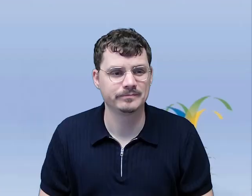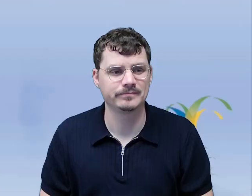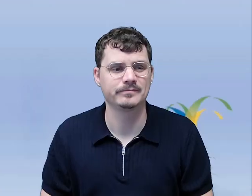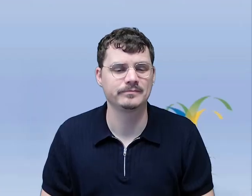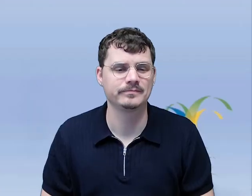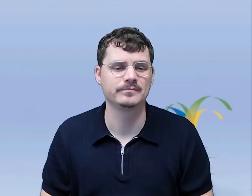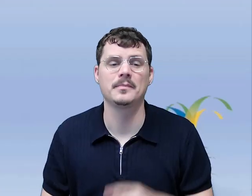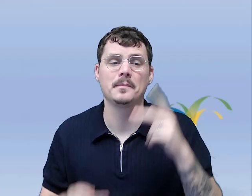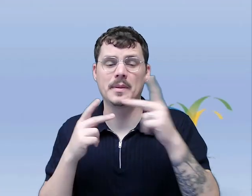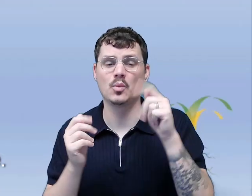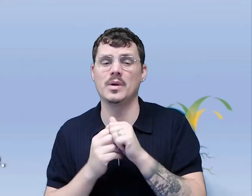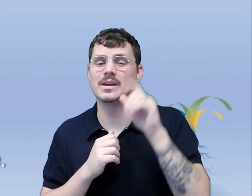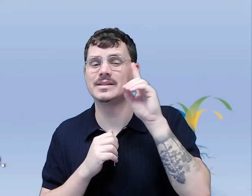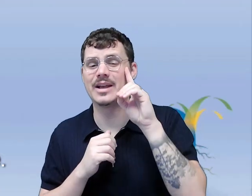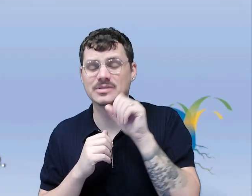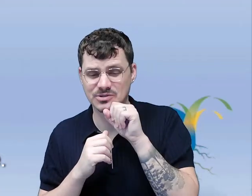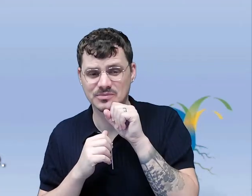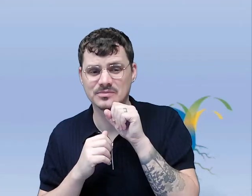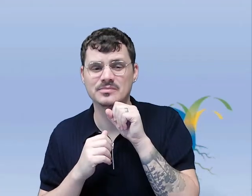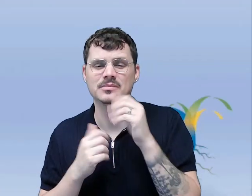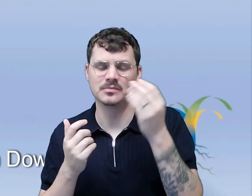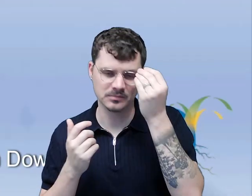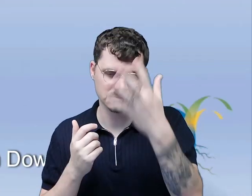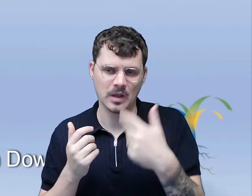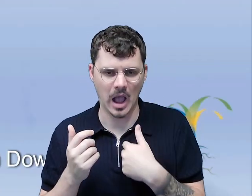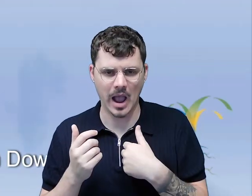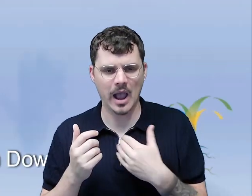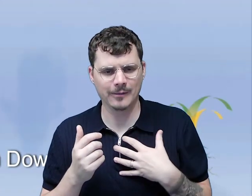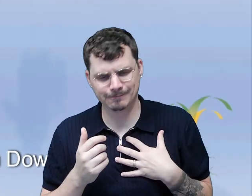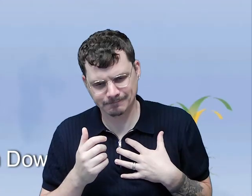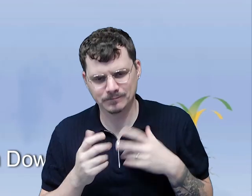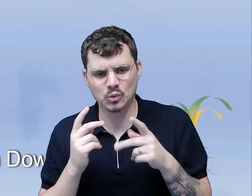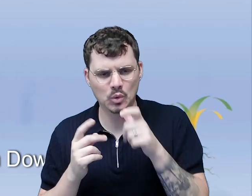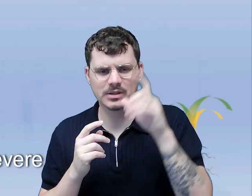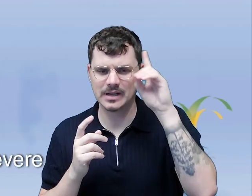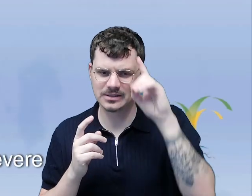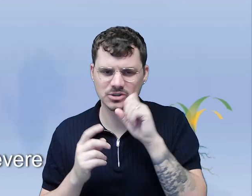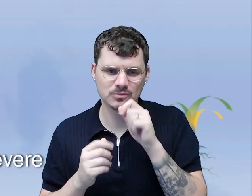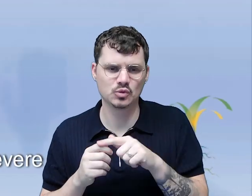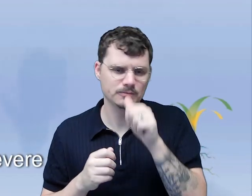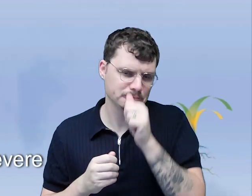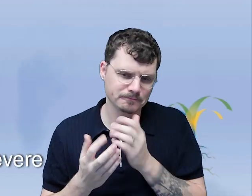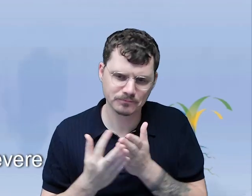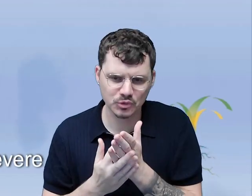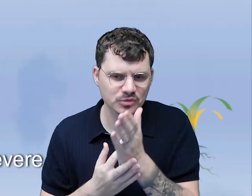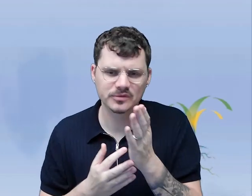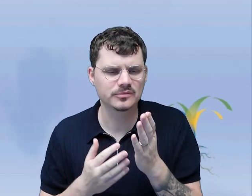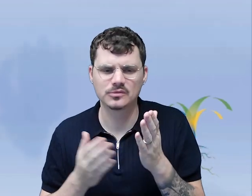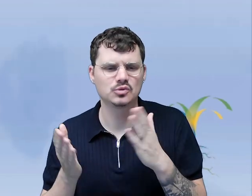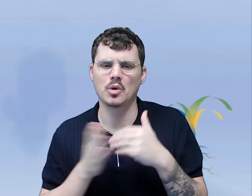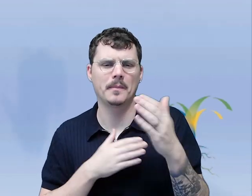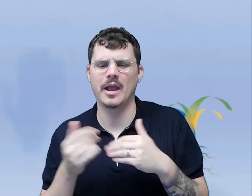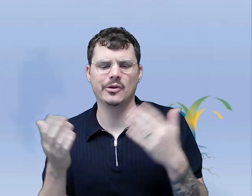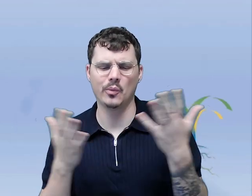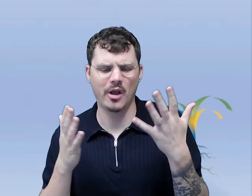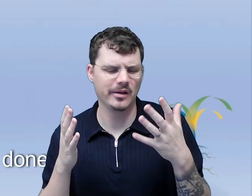shame. People with Down syndrome. As I said, I'm partial to people with Down syndrome who continue to persevere